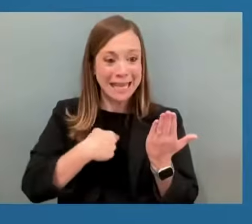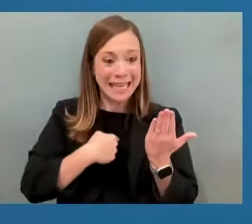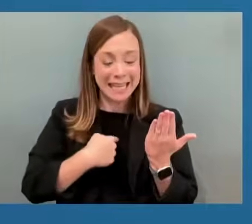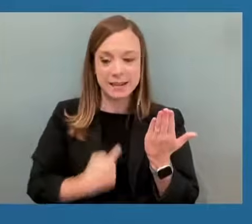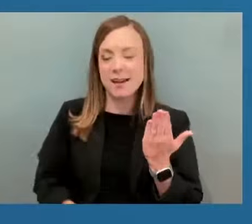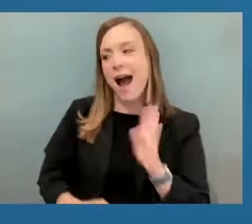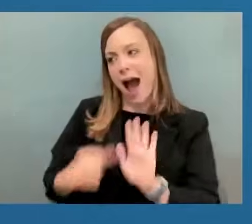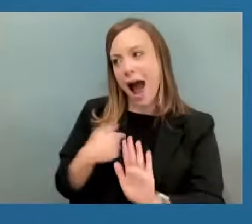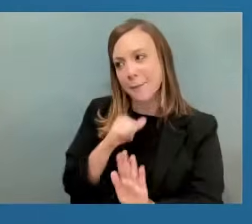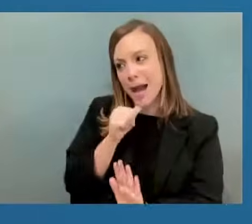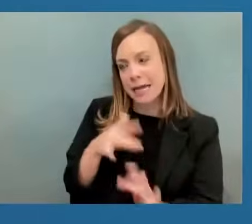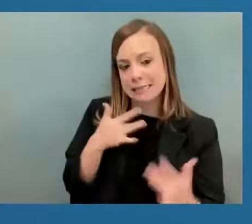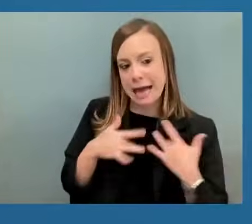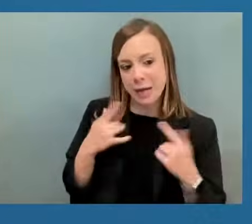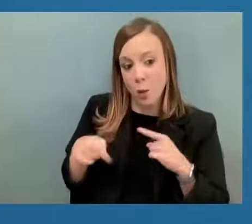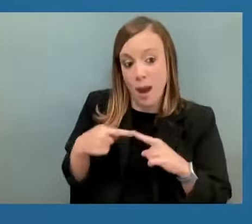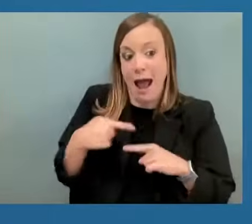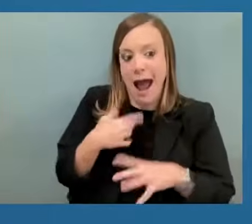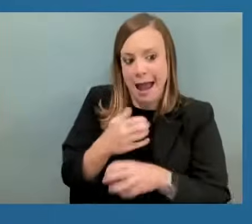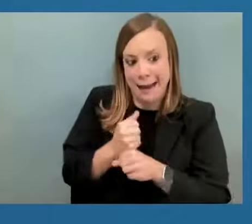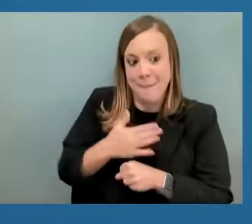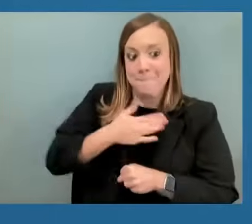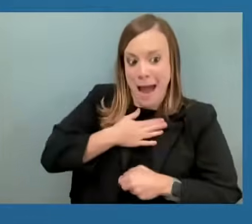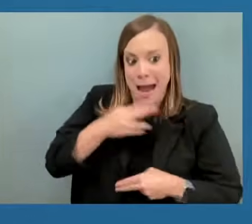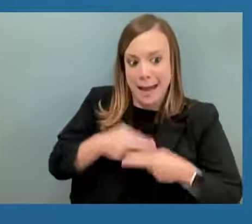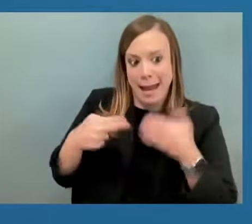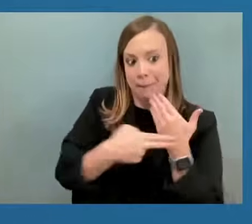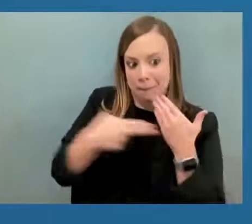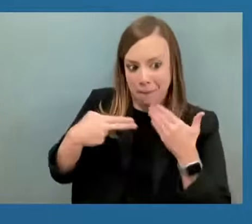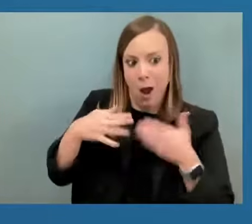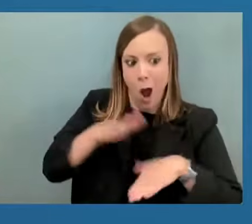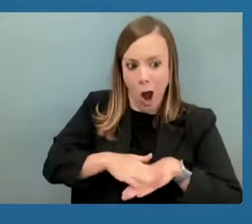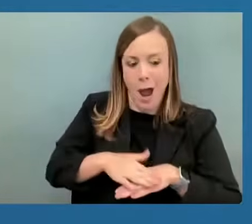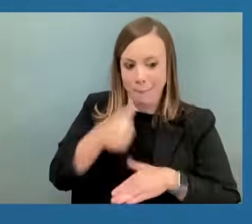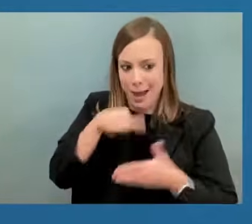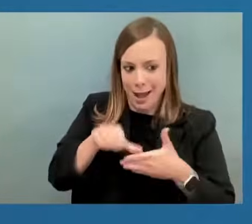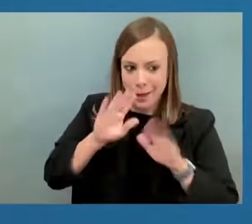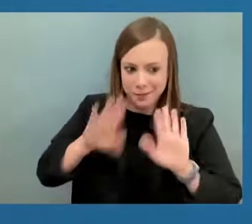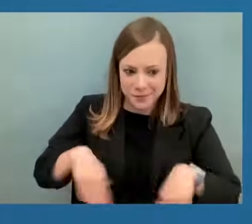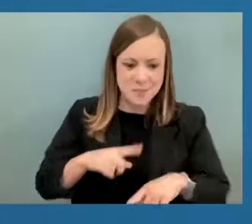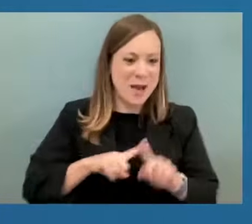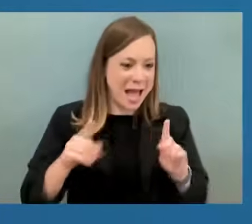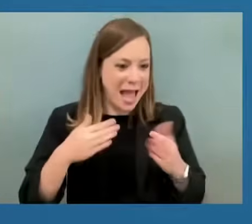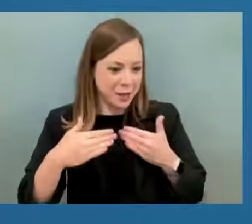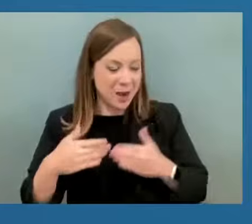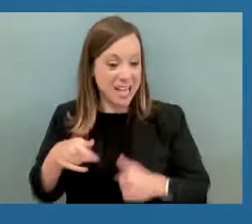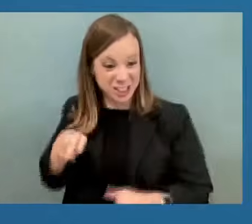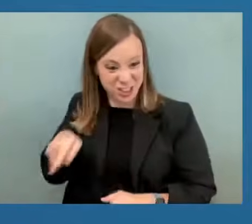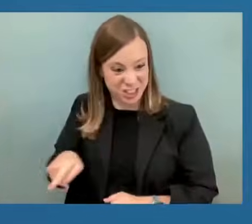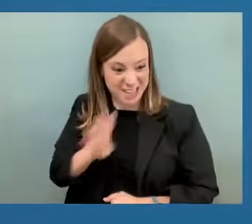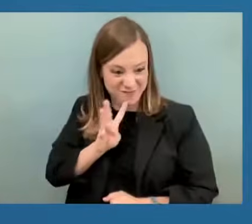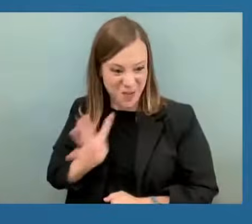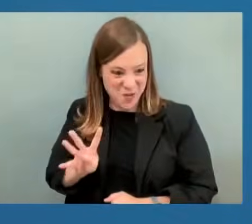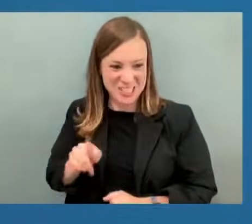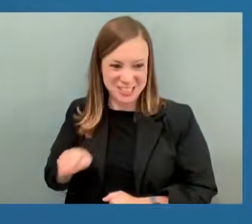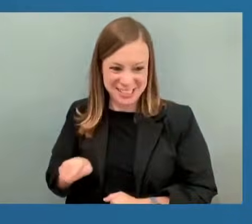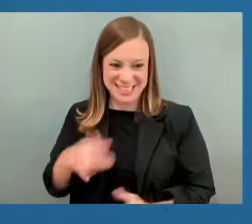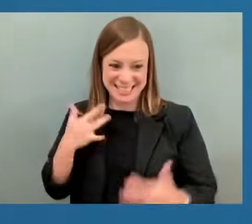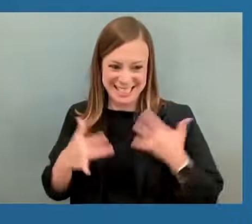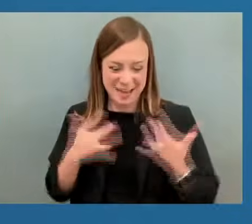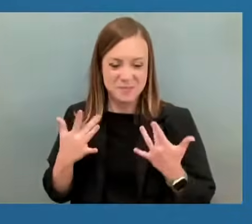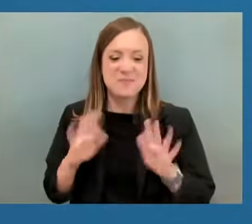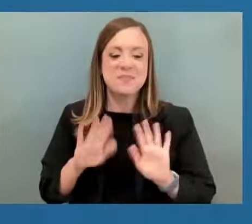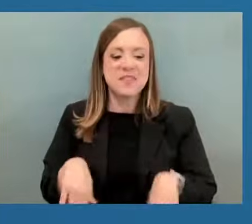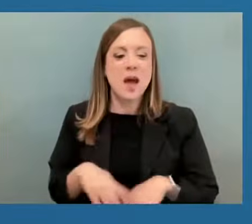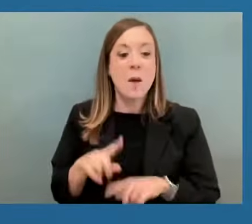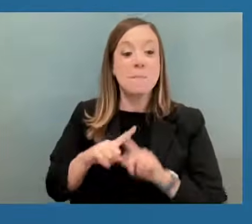in the choir who feel my pain. So for United Way, because of what the governor is doing, we are in 35 zip